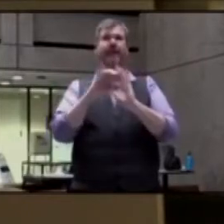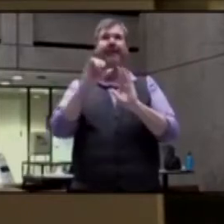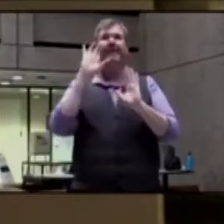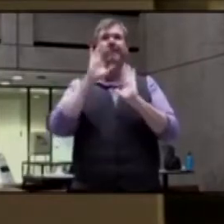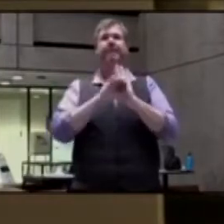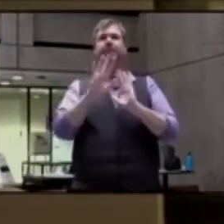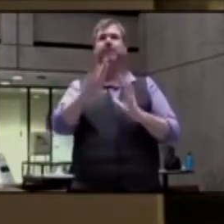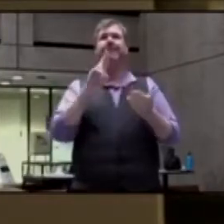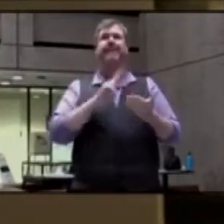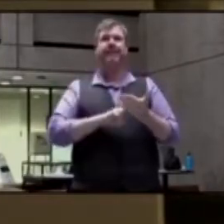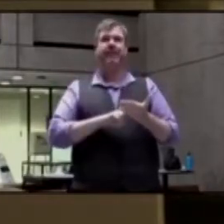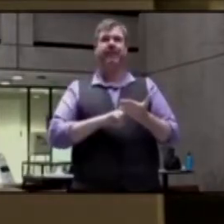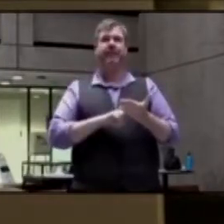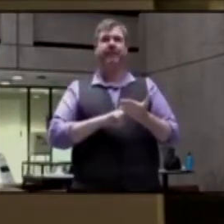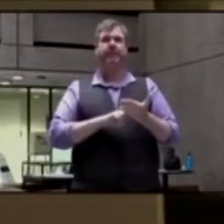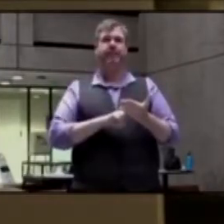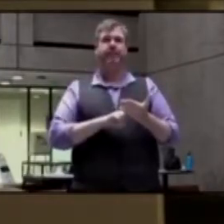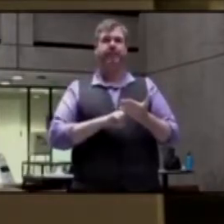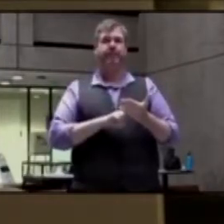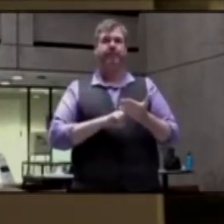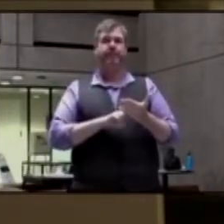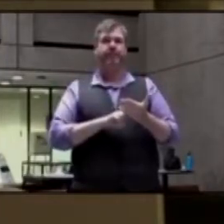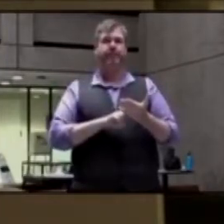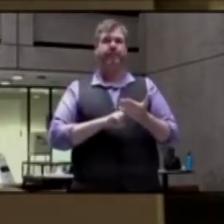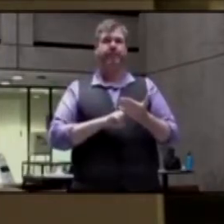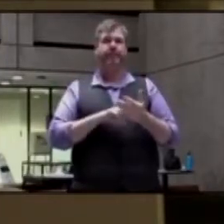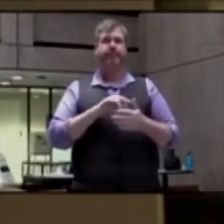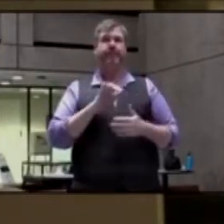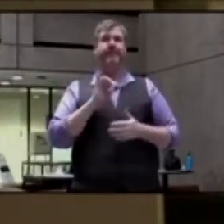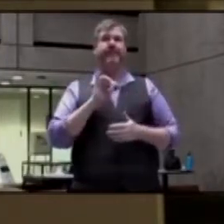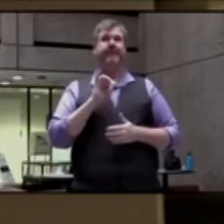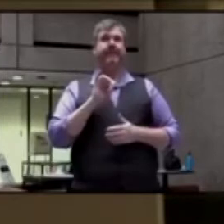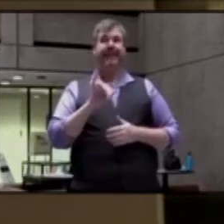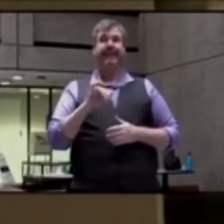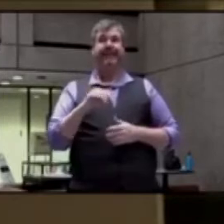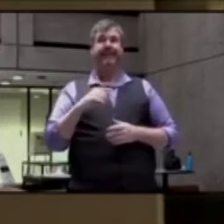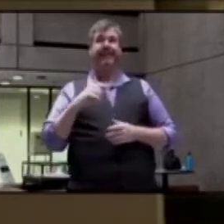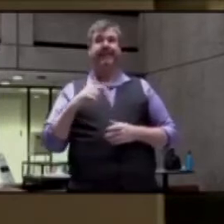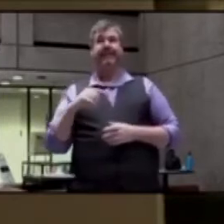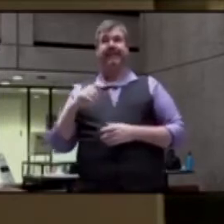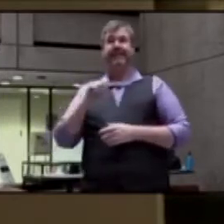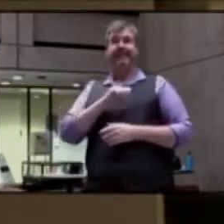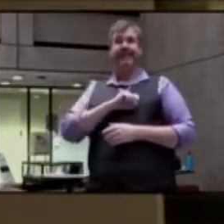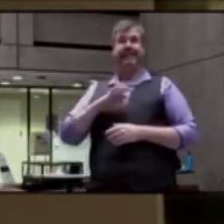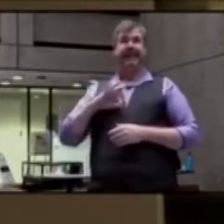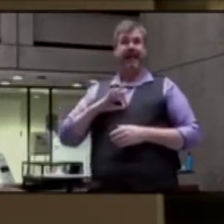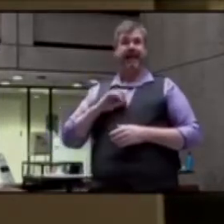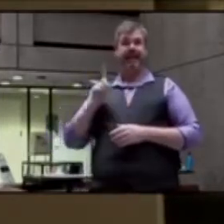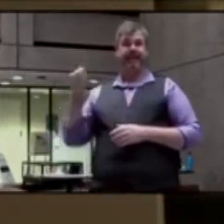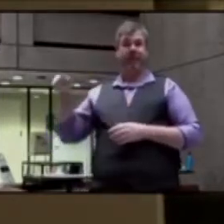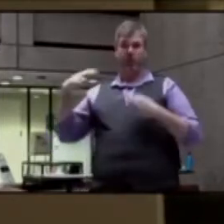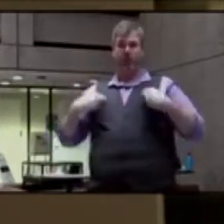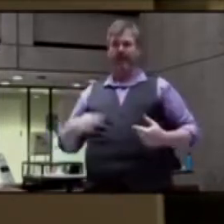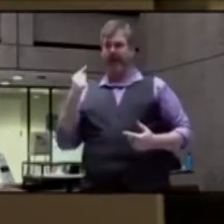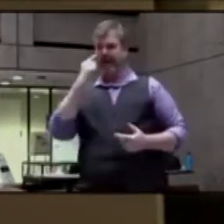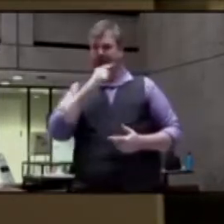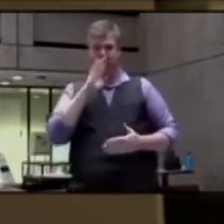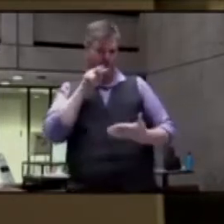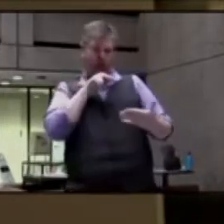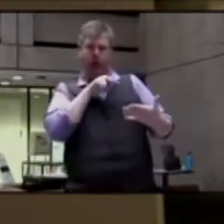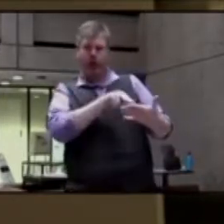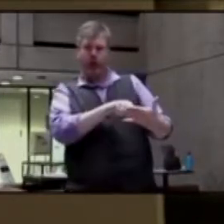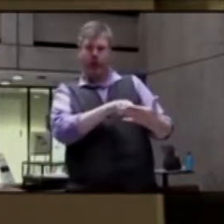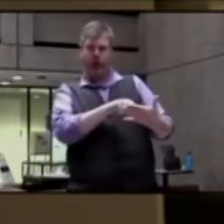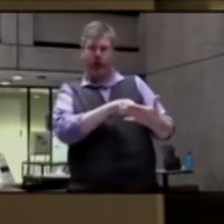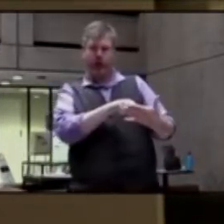And that's where staff with their human eyes will be looking at the signature on file